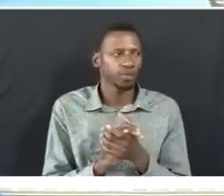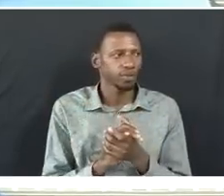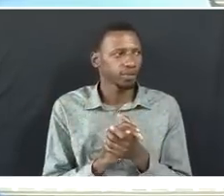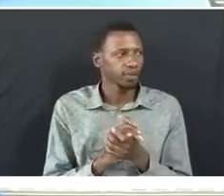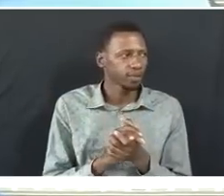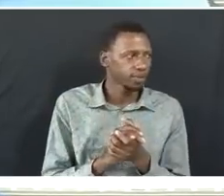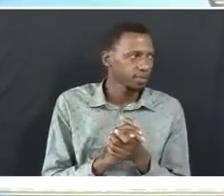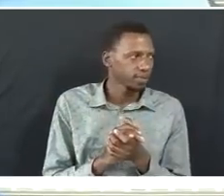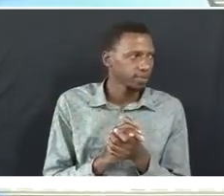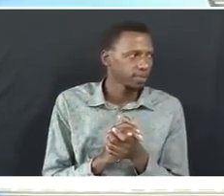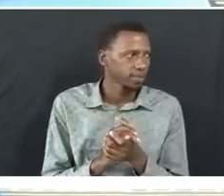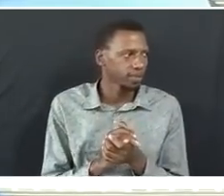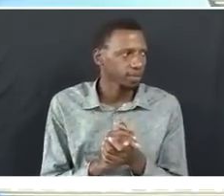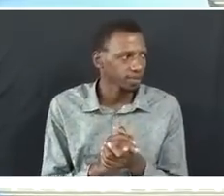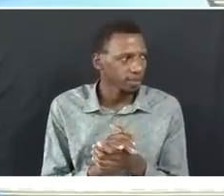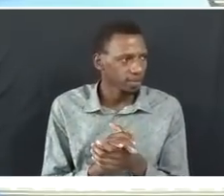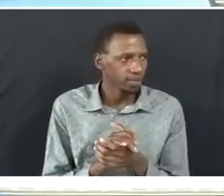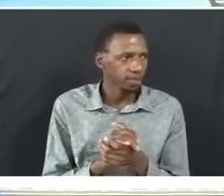They are not easy.